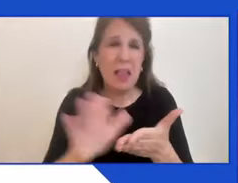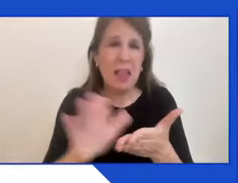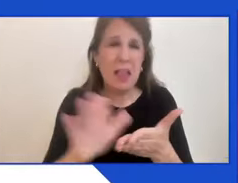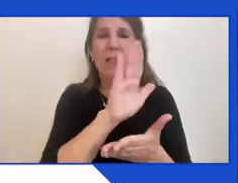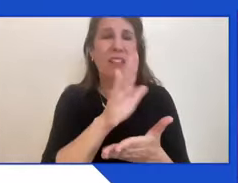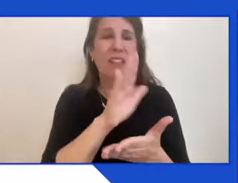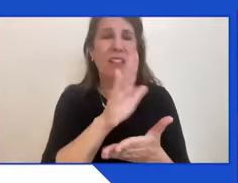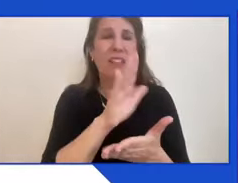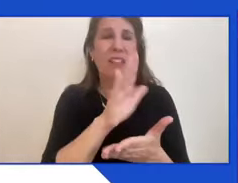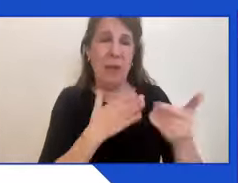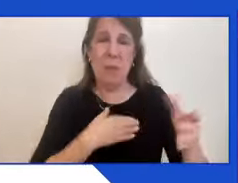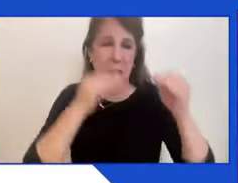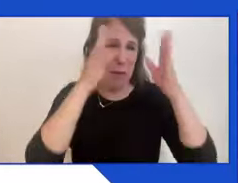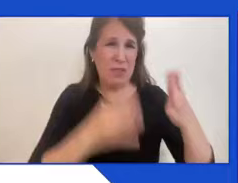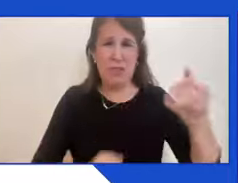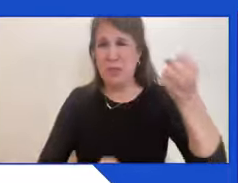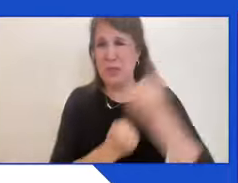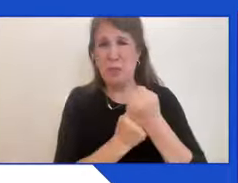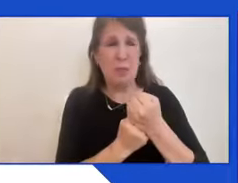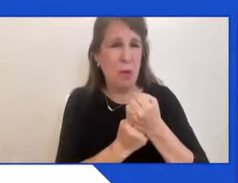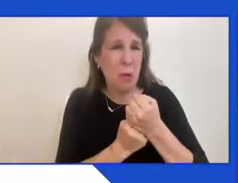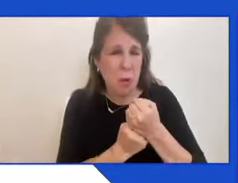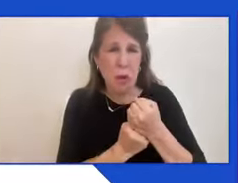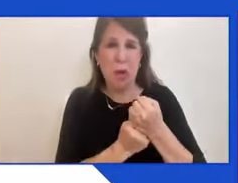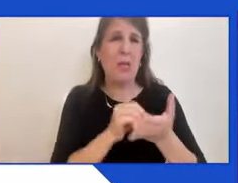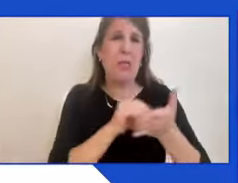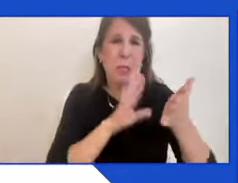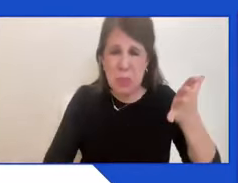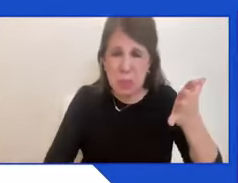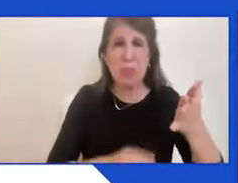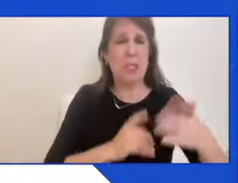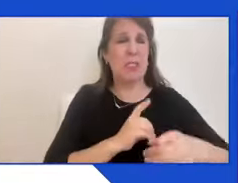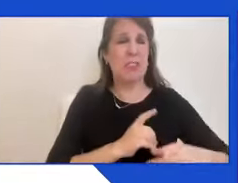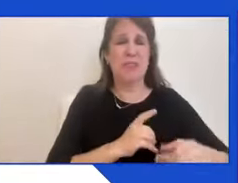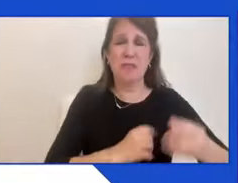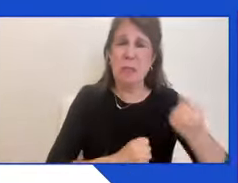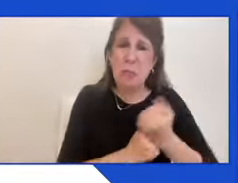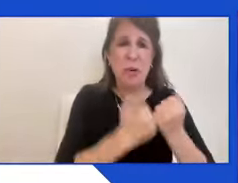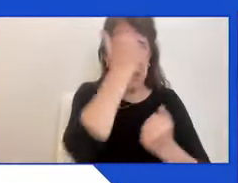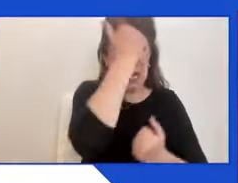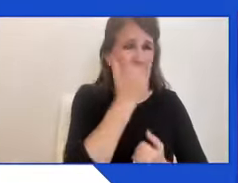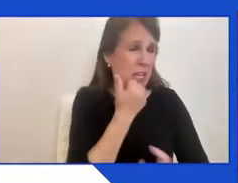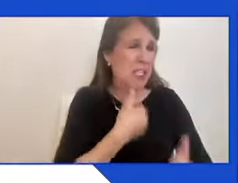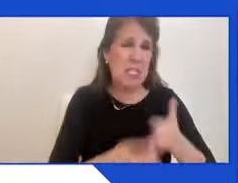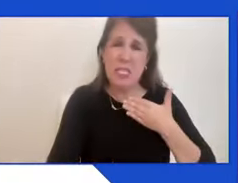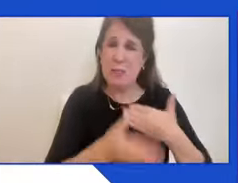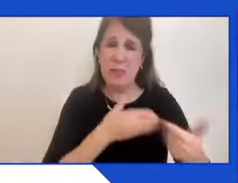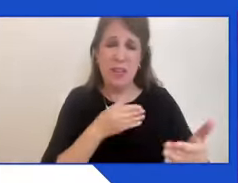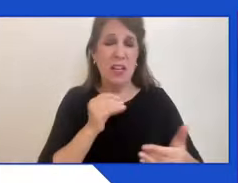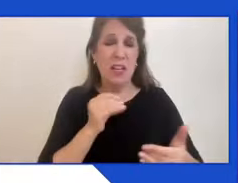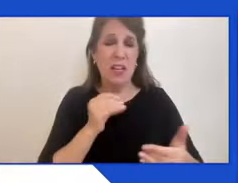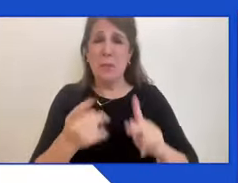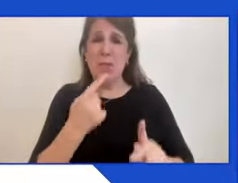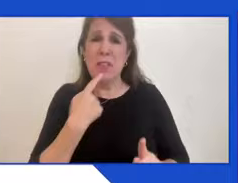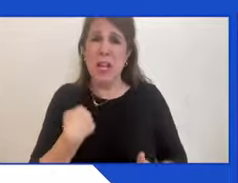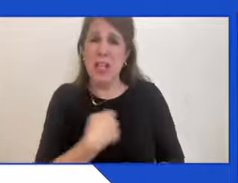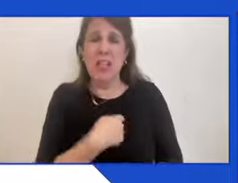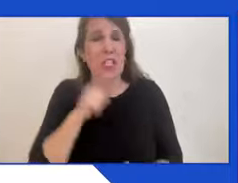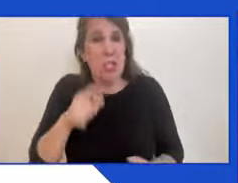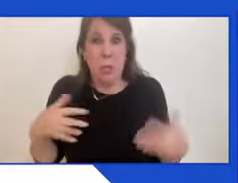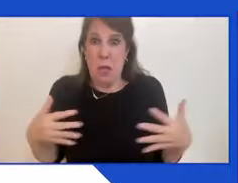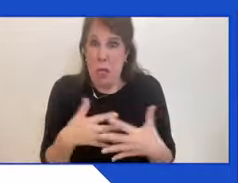professors support the students defending Hamas, no matter how many times we are told to cower in